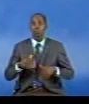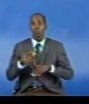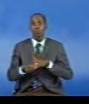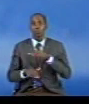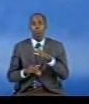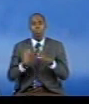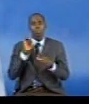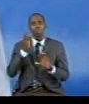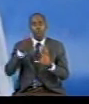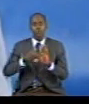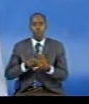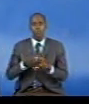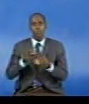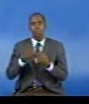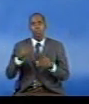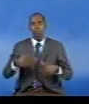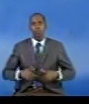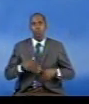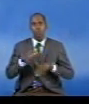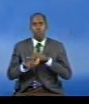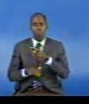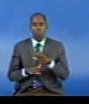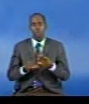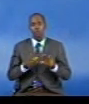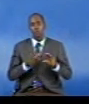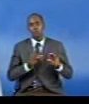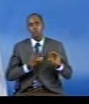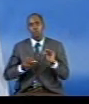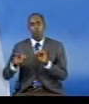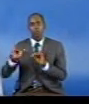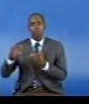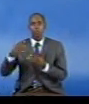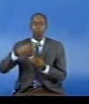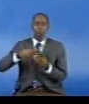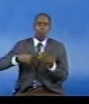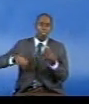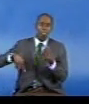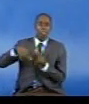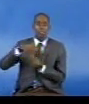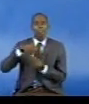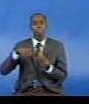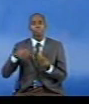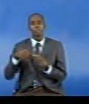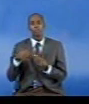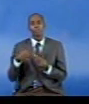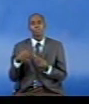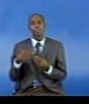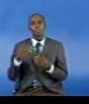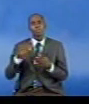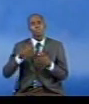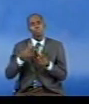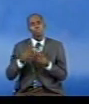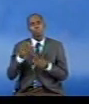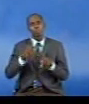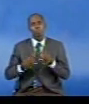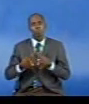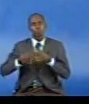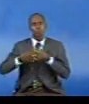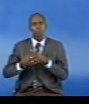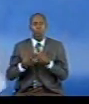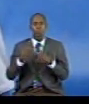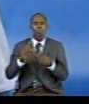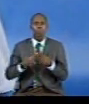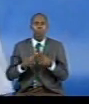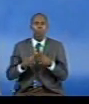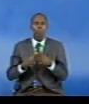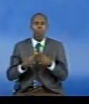so we were running about, we were publicizing. So people started stepping on my feet. So